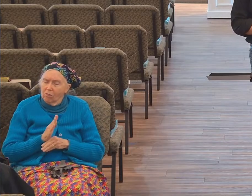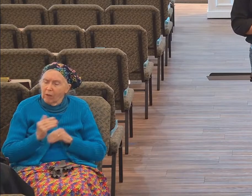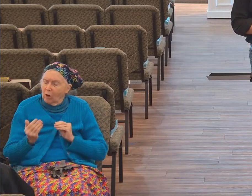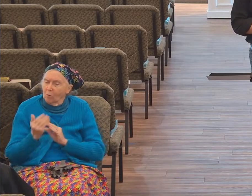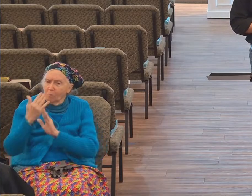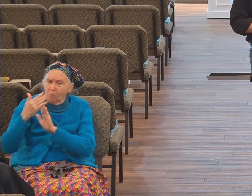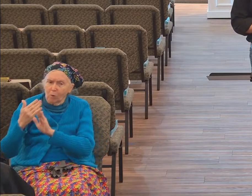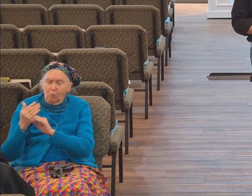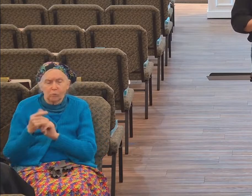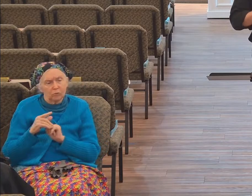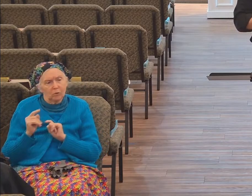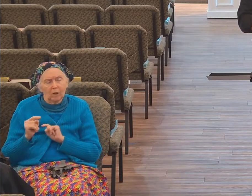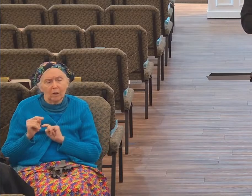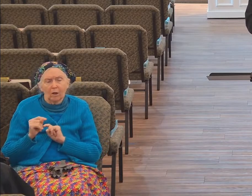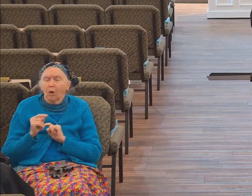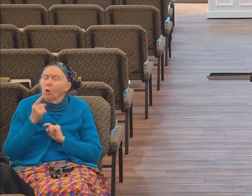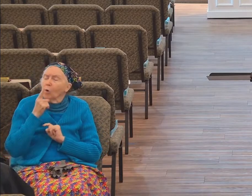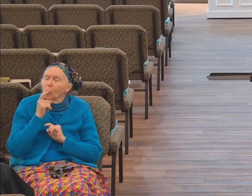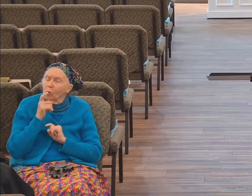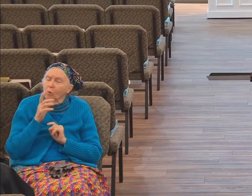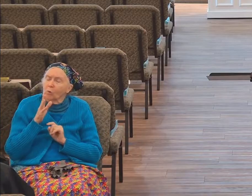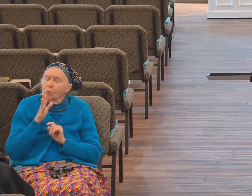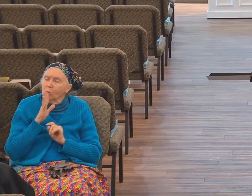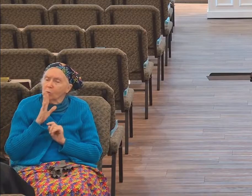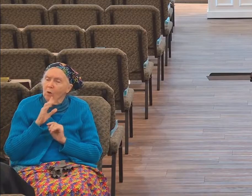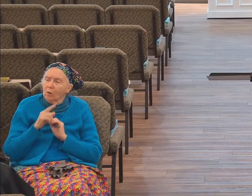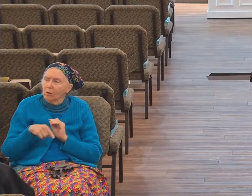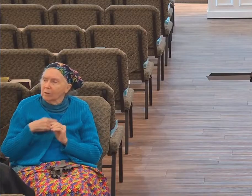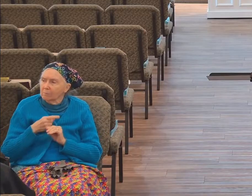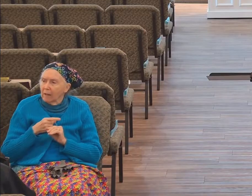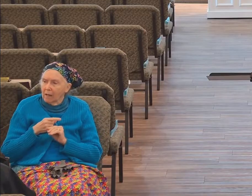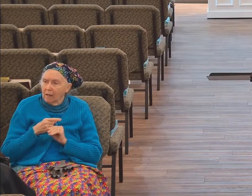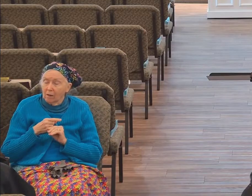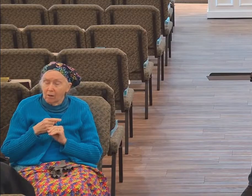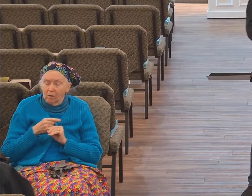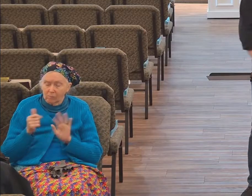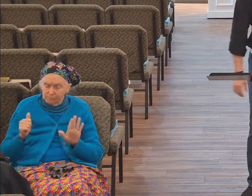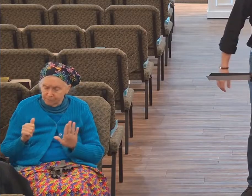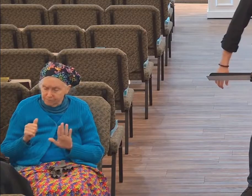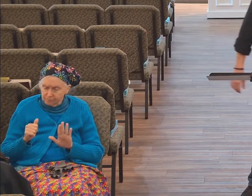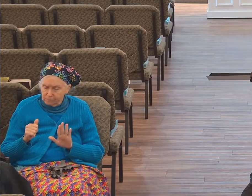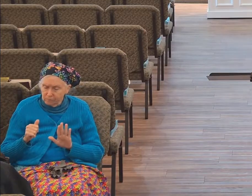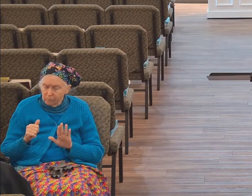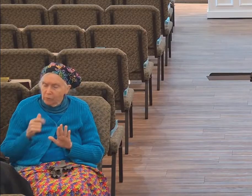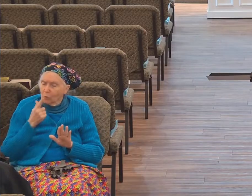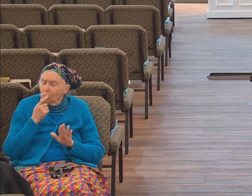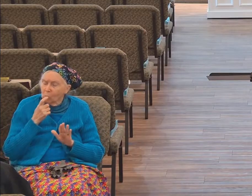Think about it. Who are we talking about? Who is this? This is the Apostle Paul. Who is the Apostle Paul?